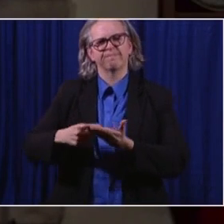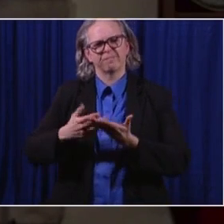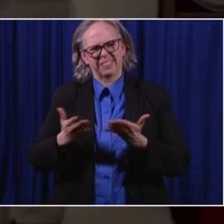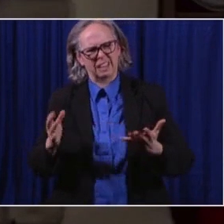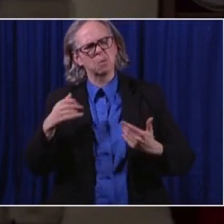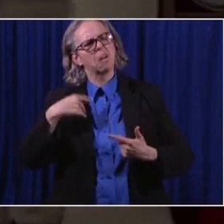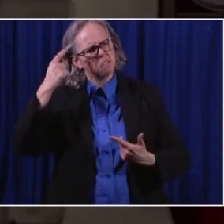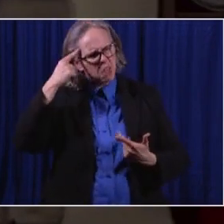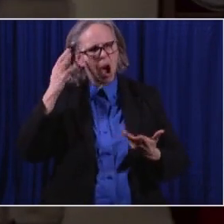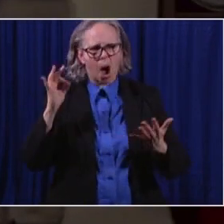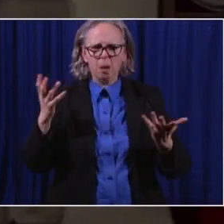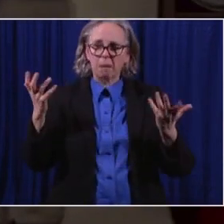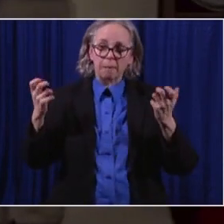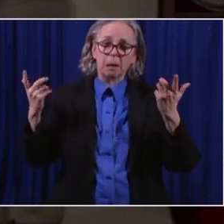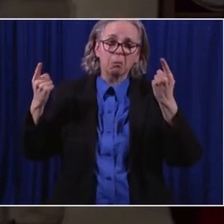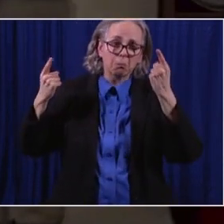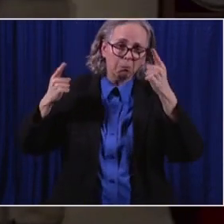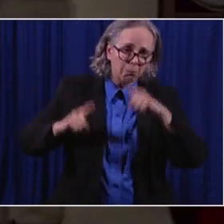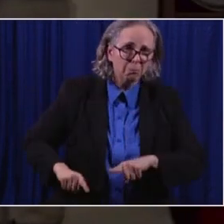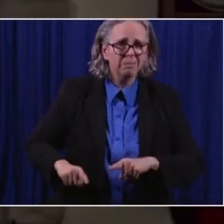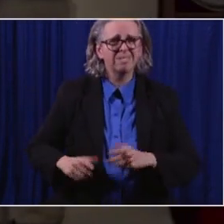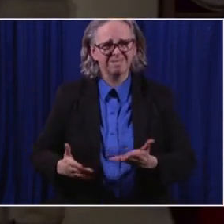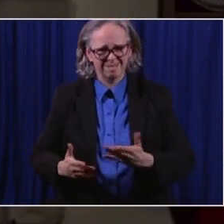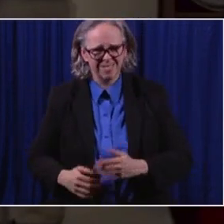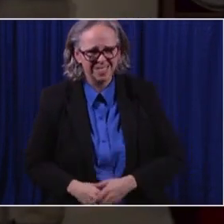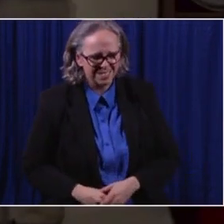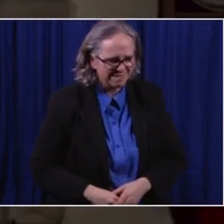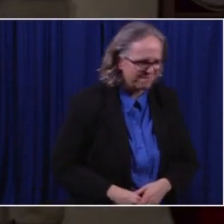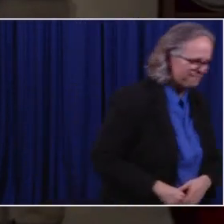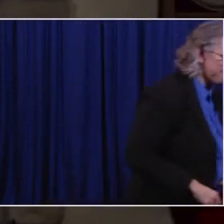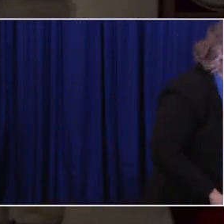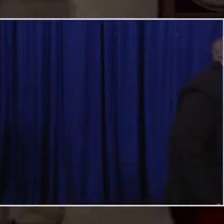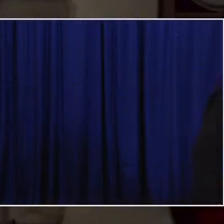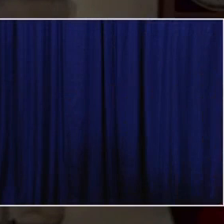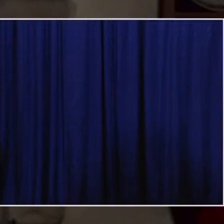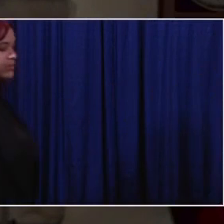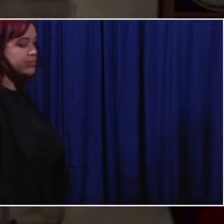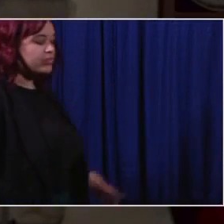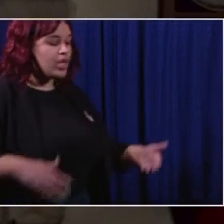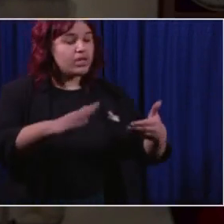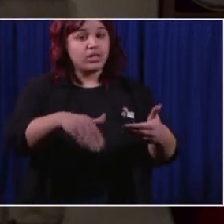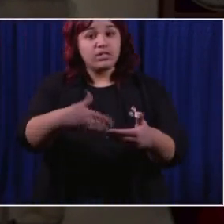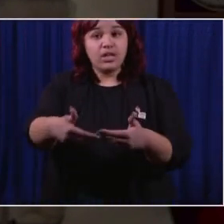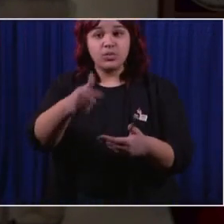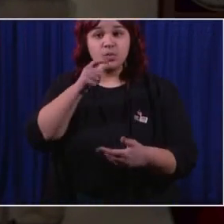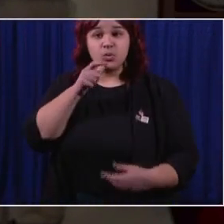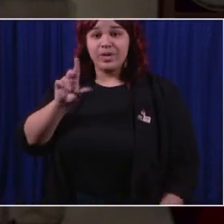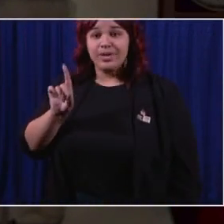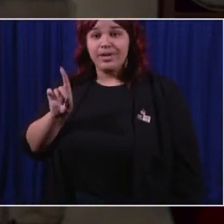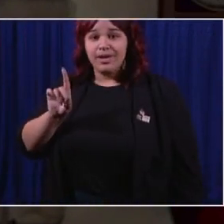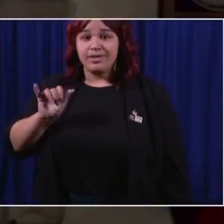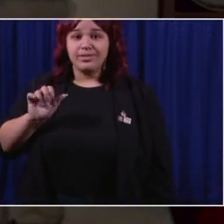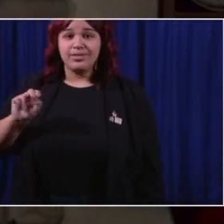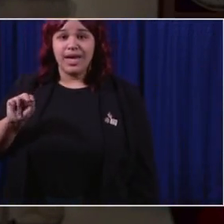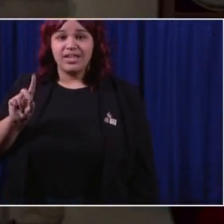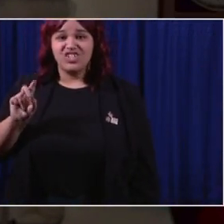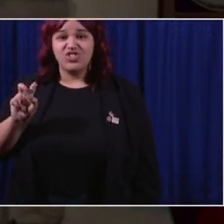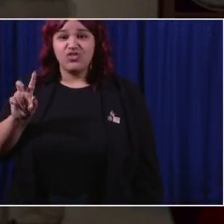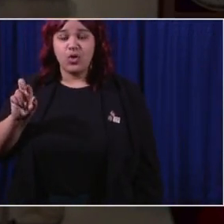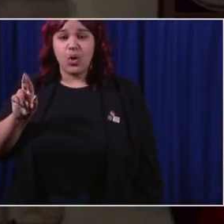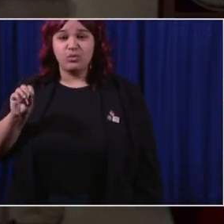on. Next question is from Dan DeRose at WOIO. Merry Christmas to you and yours,